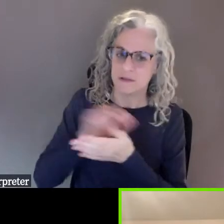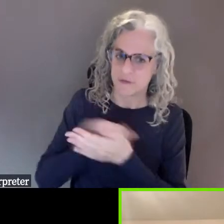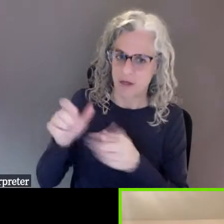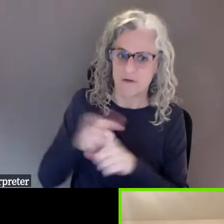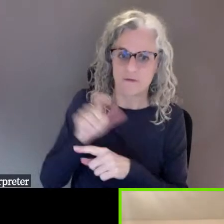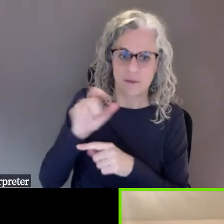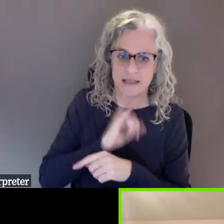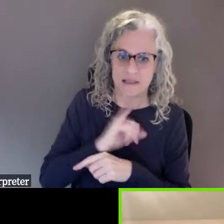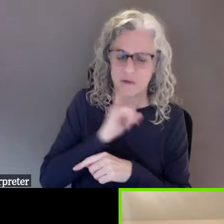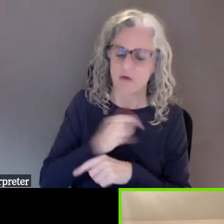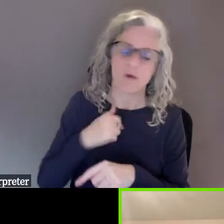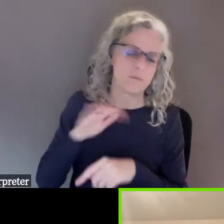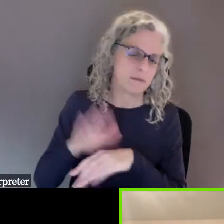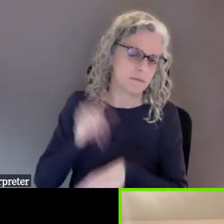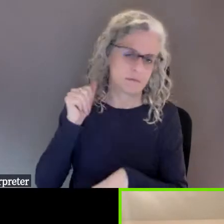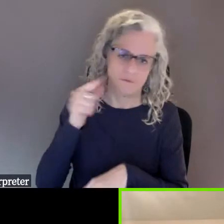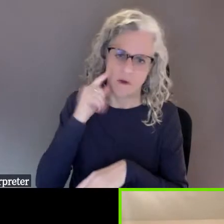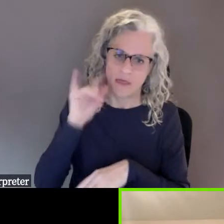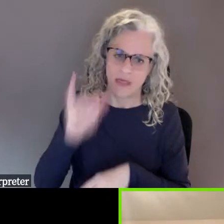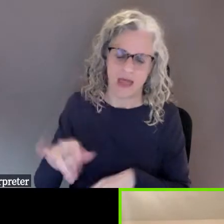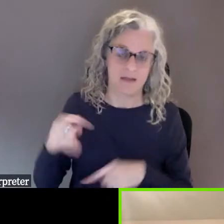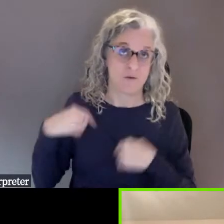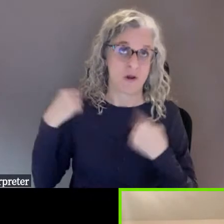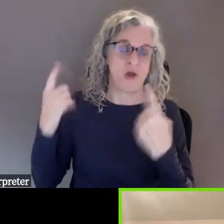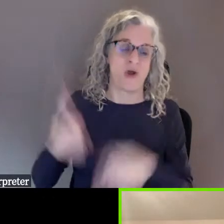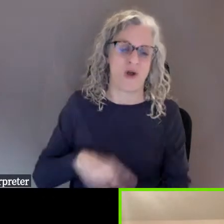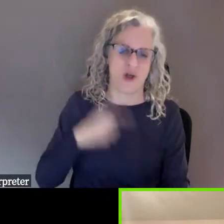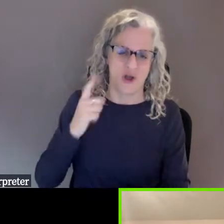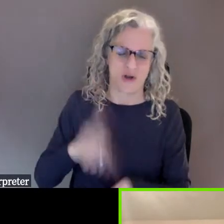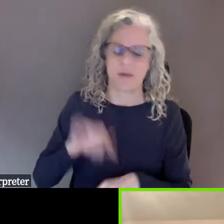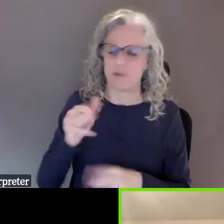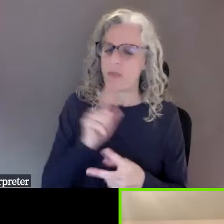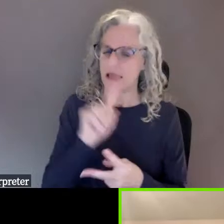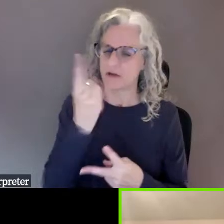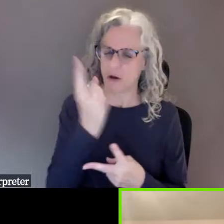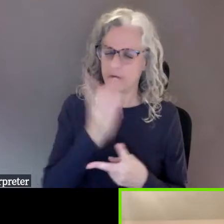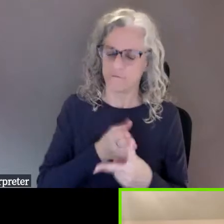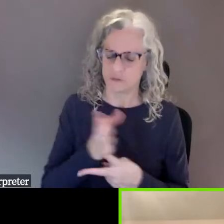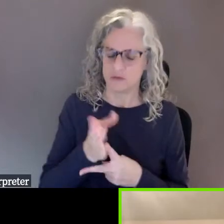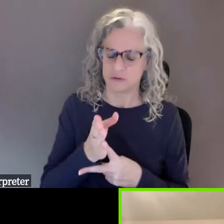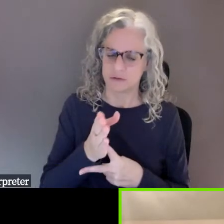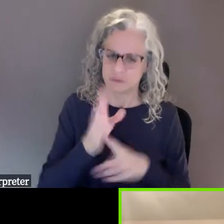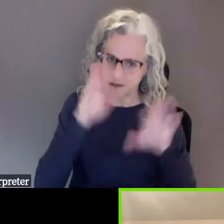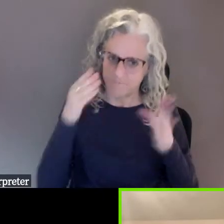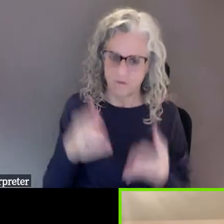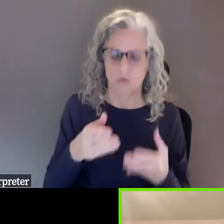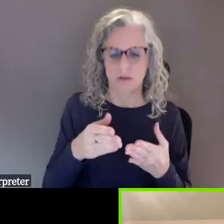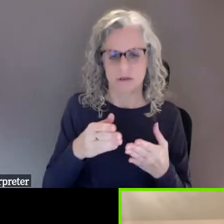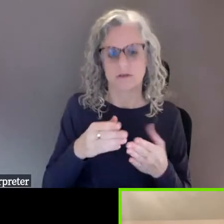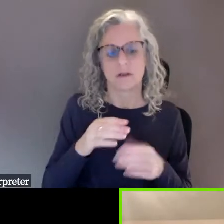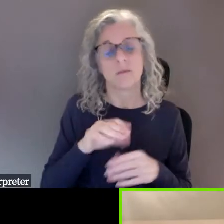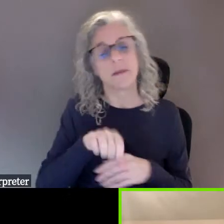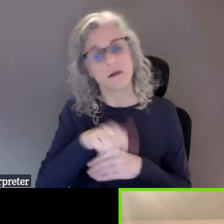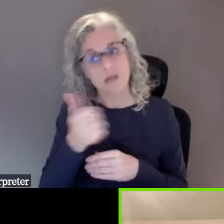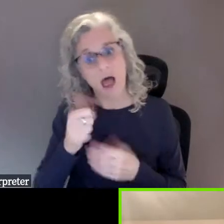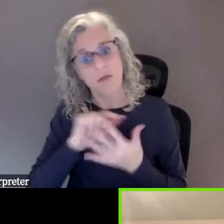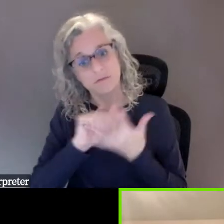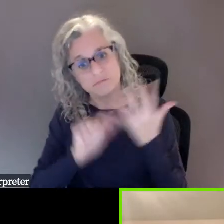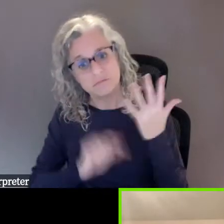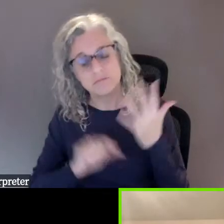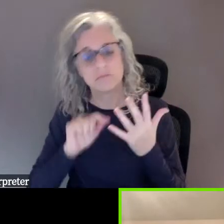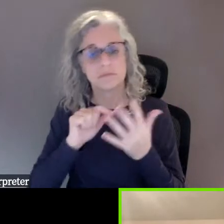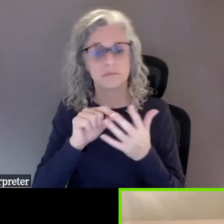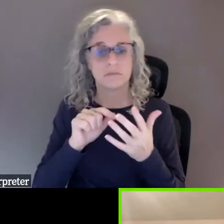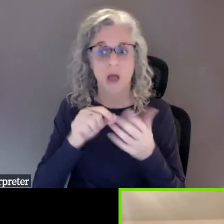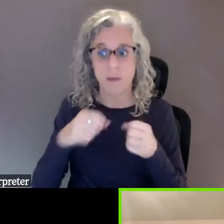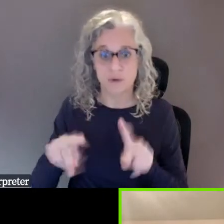calling on it for so long. So that's kind of our main campaign, but there are other places within the union in which there might be